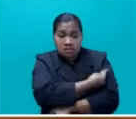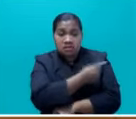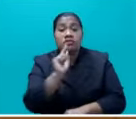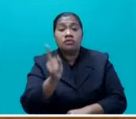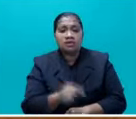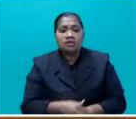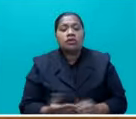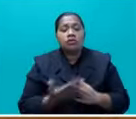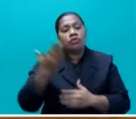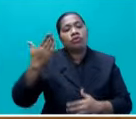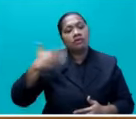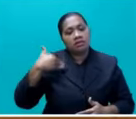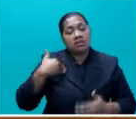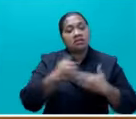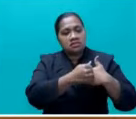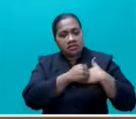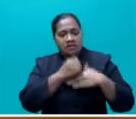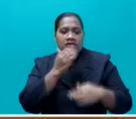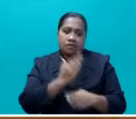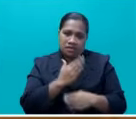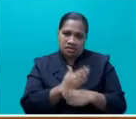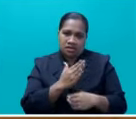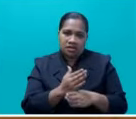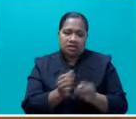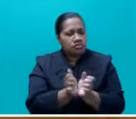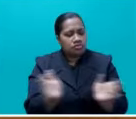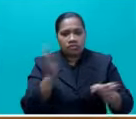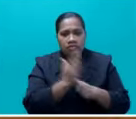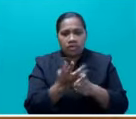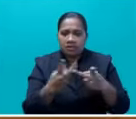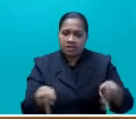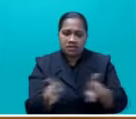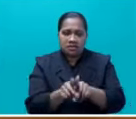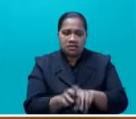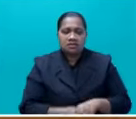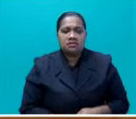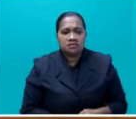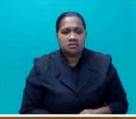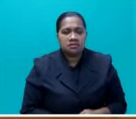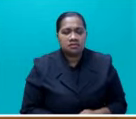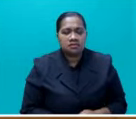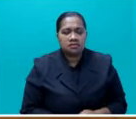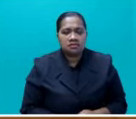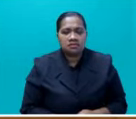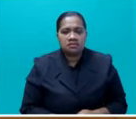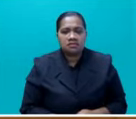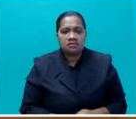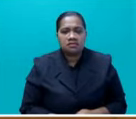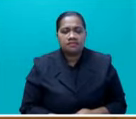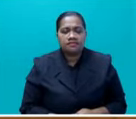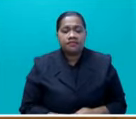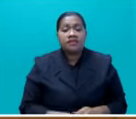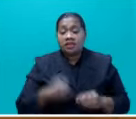made through the Health and Safety at Work, General Workplace Conditions Amendment Regulations 2021, where